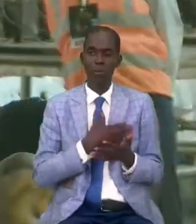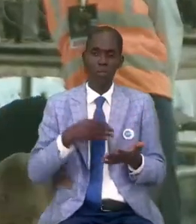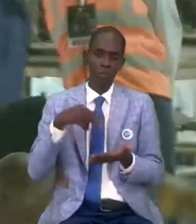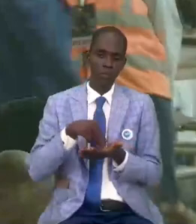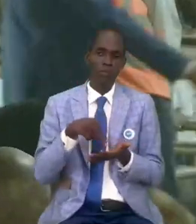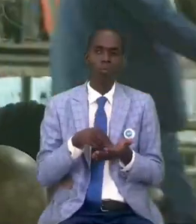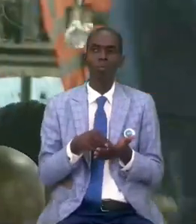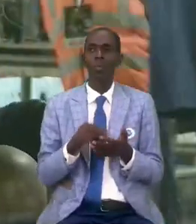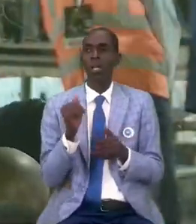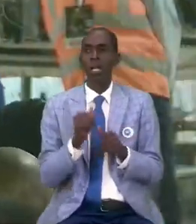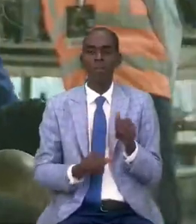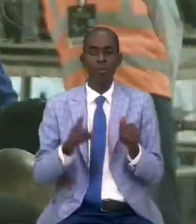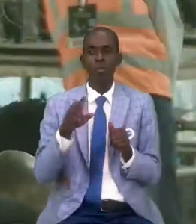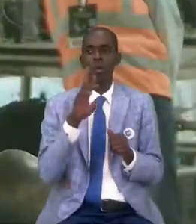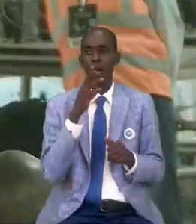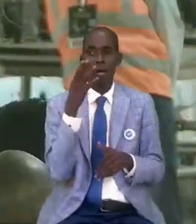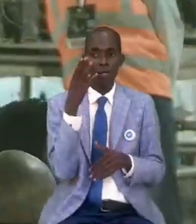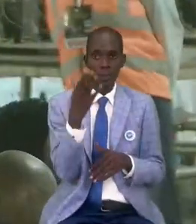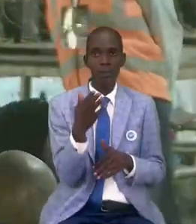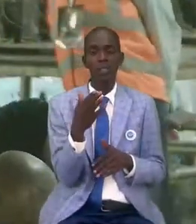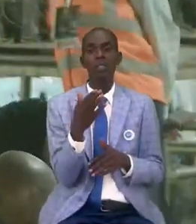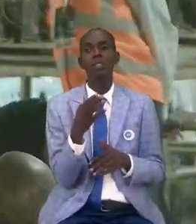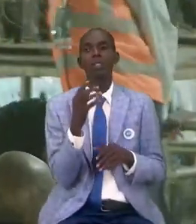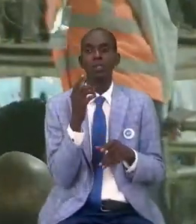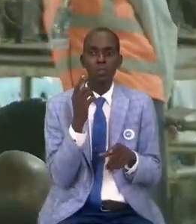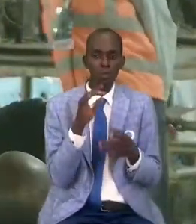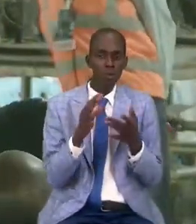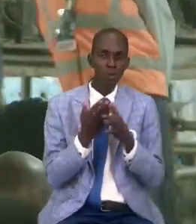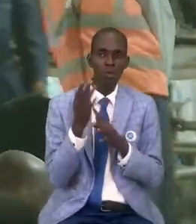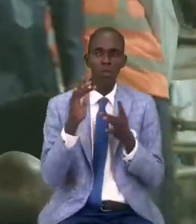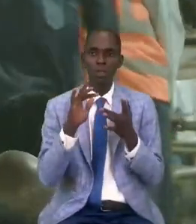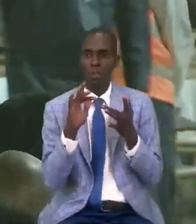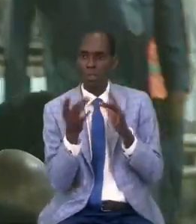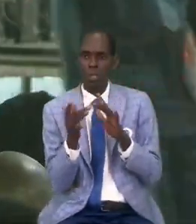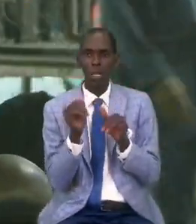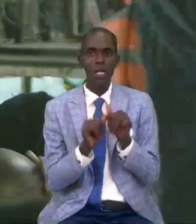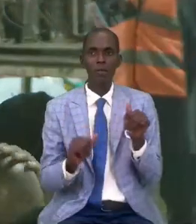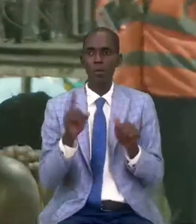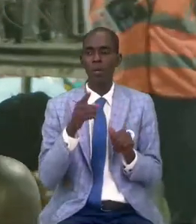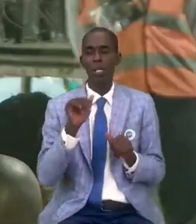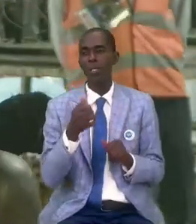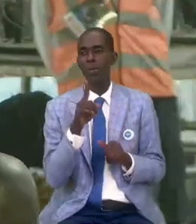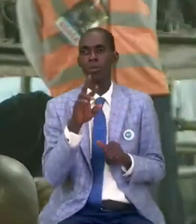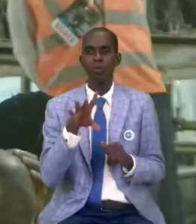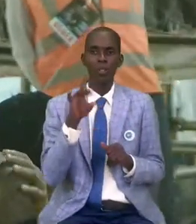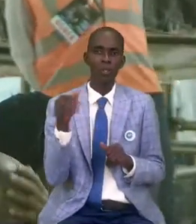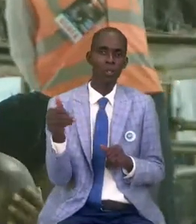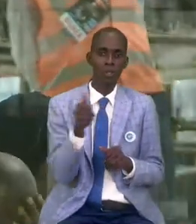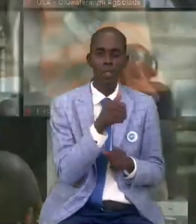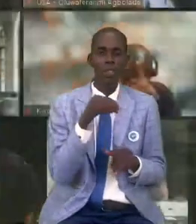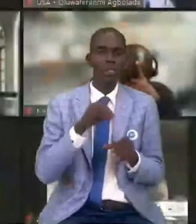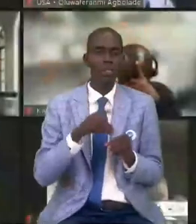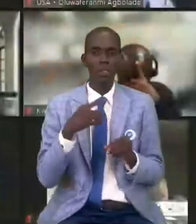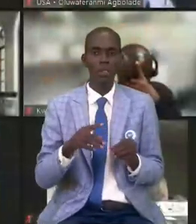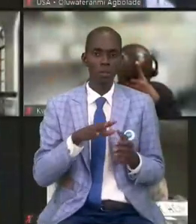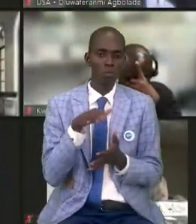television, anywhere you find yourself. You're in a congregation, in the nation, here in Africa, everywhere. Now is the